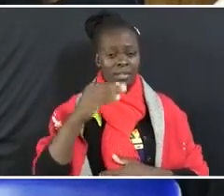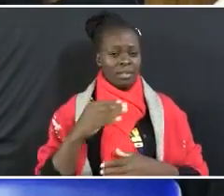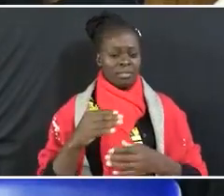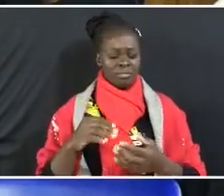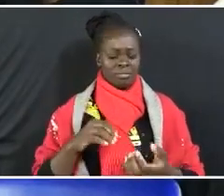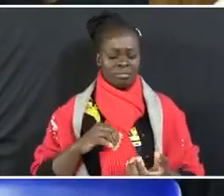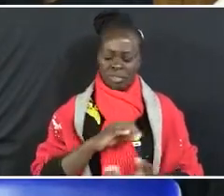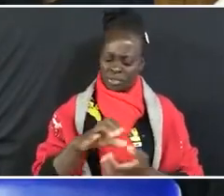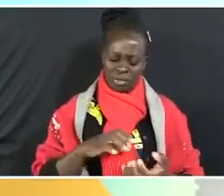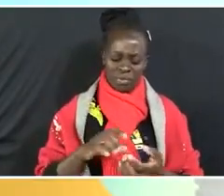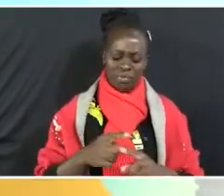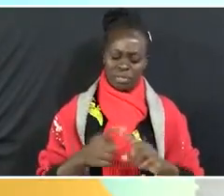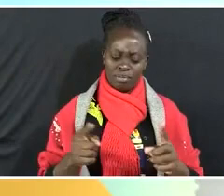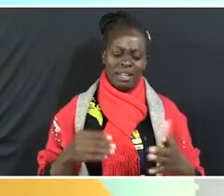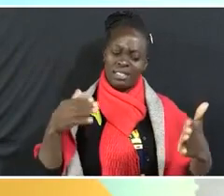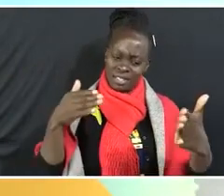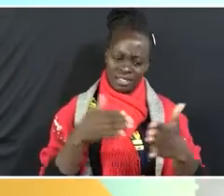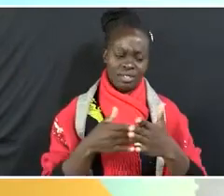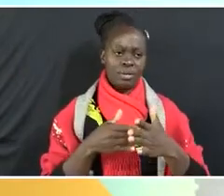So don't get worried.